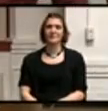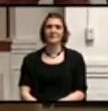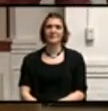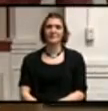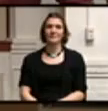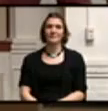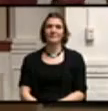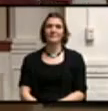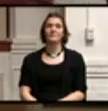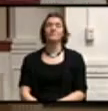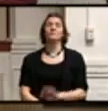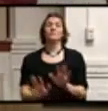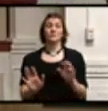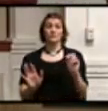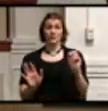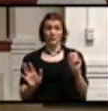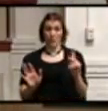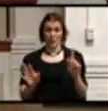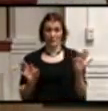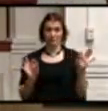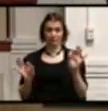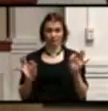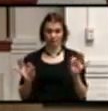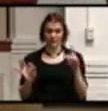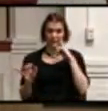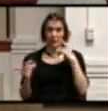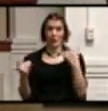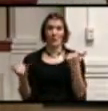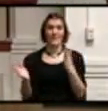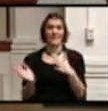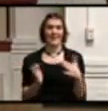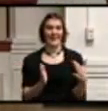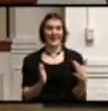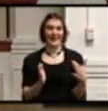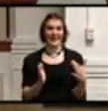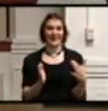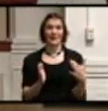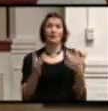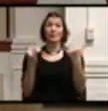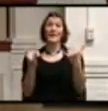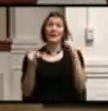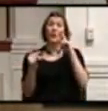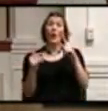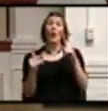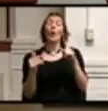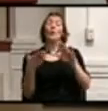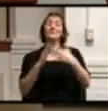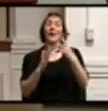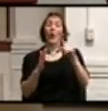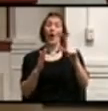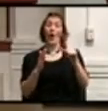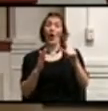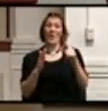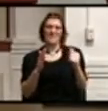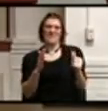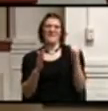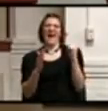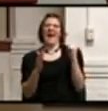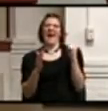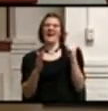What's going to happen now, this is the rear entrance to Town Hall on the west